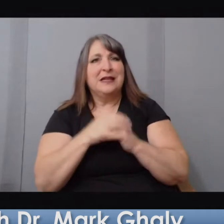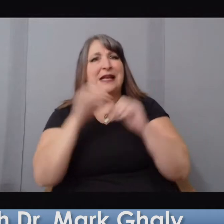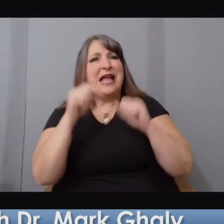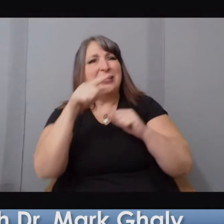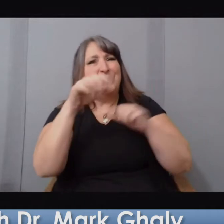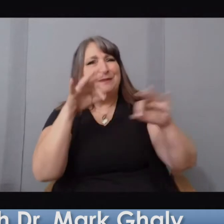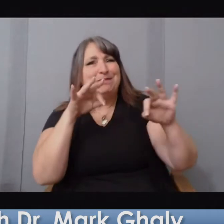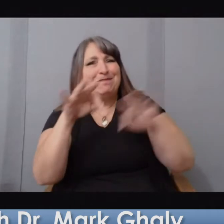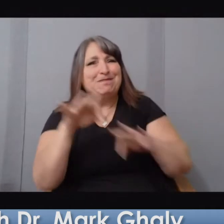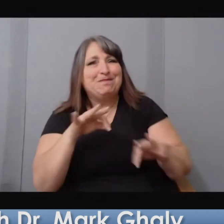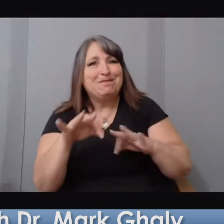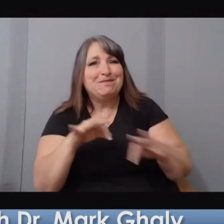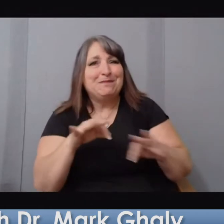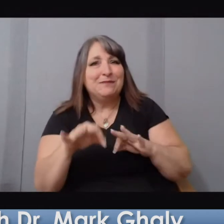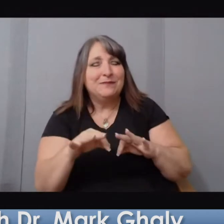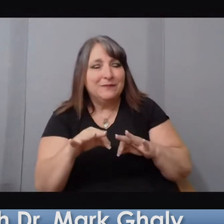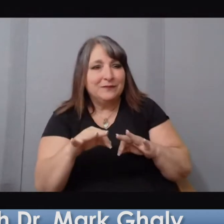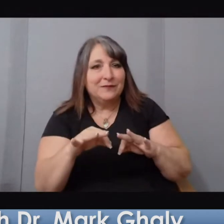on